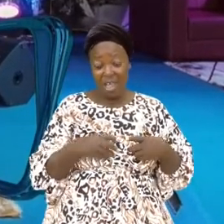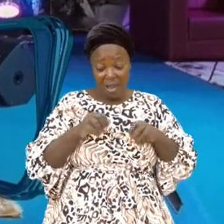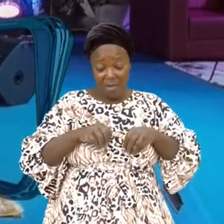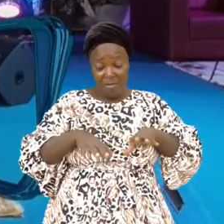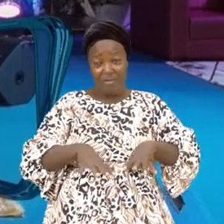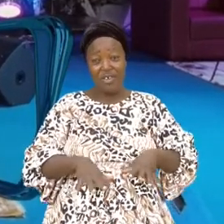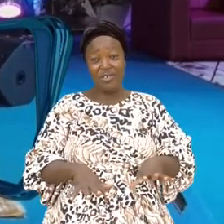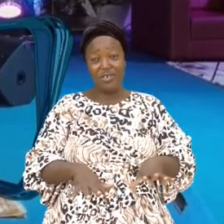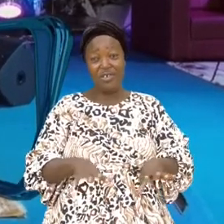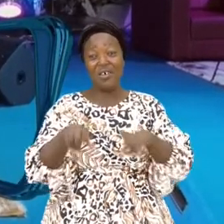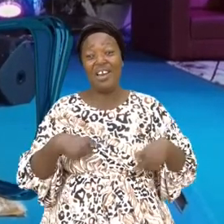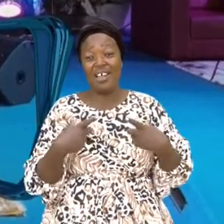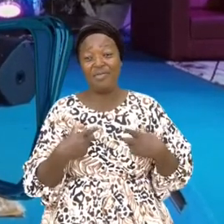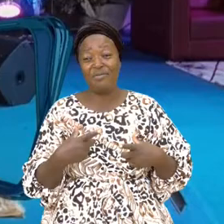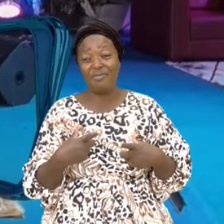perplexities in your life,